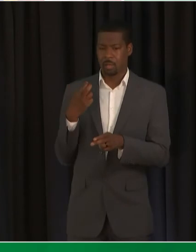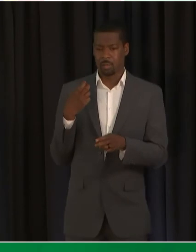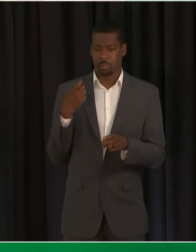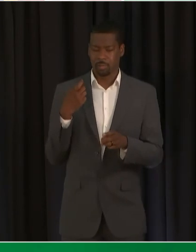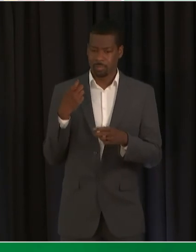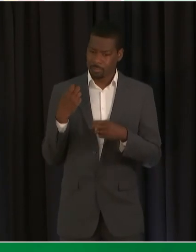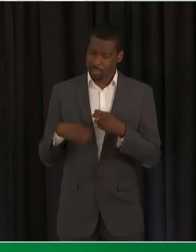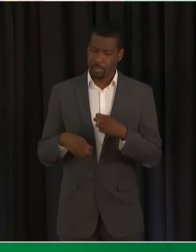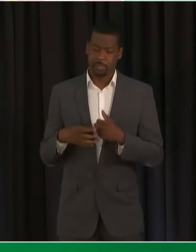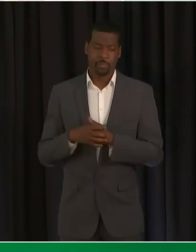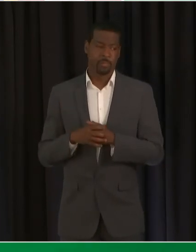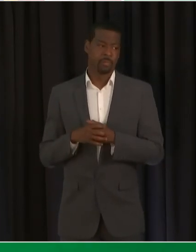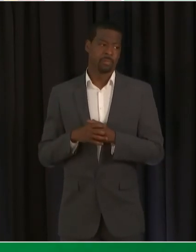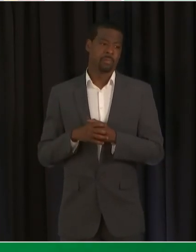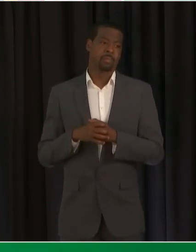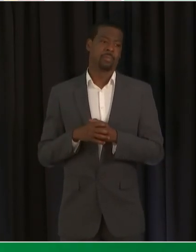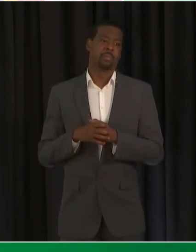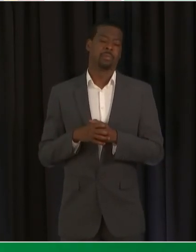longest. So